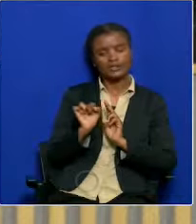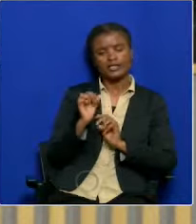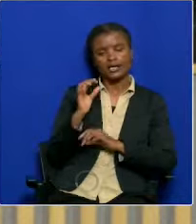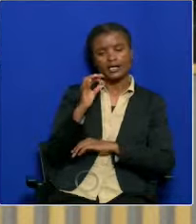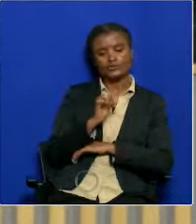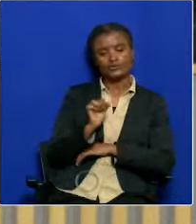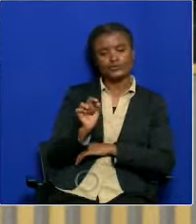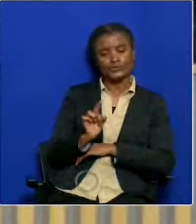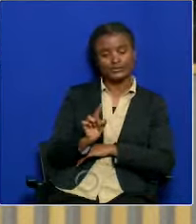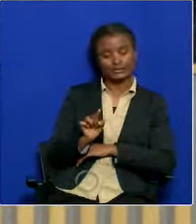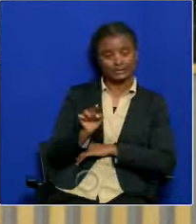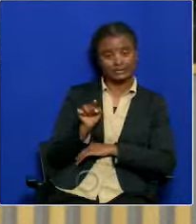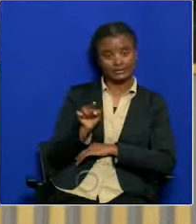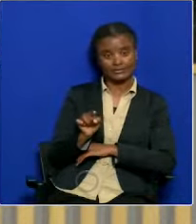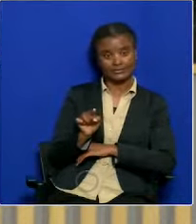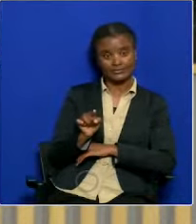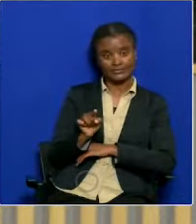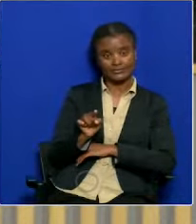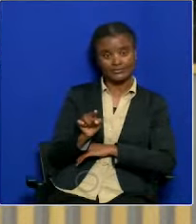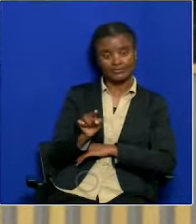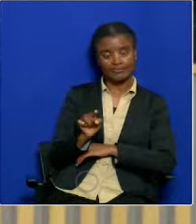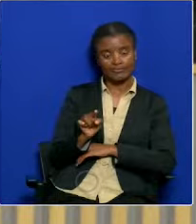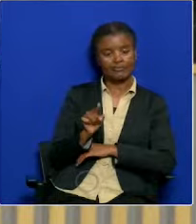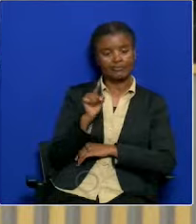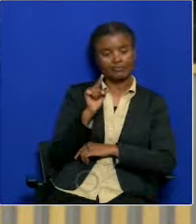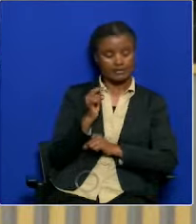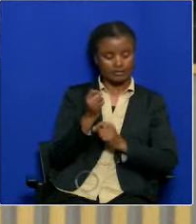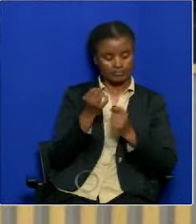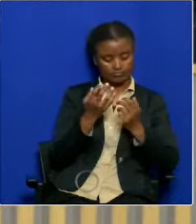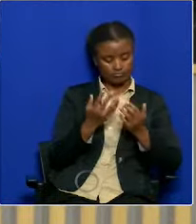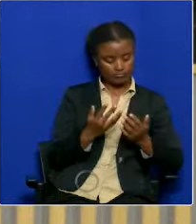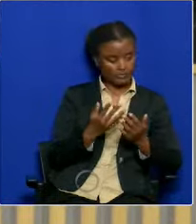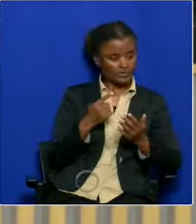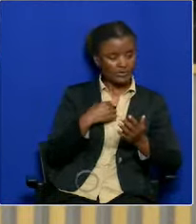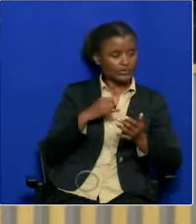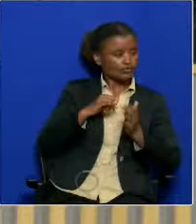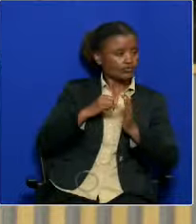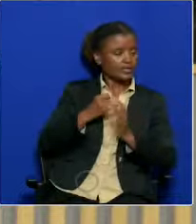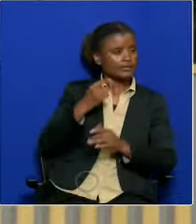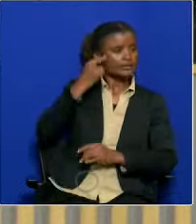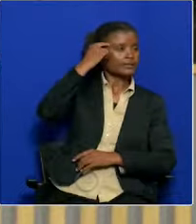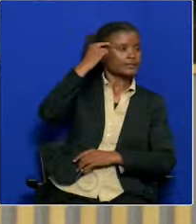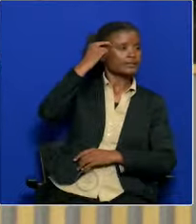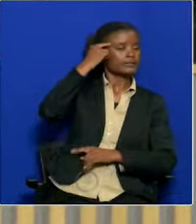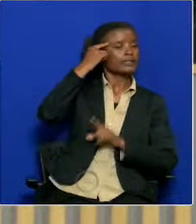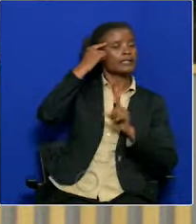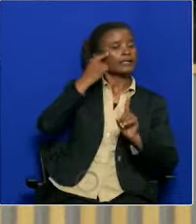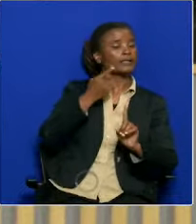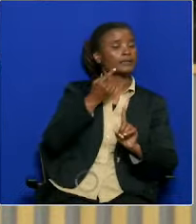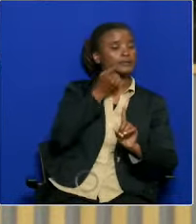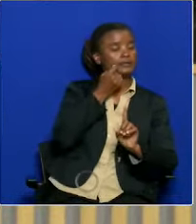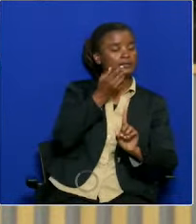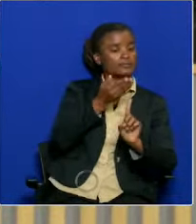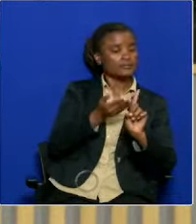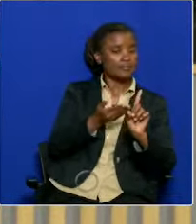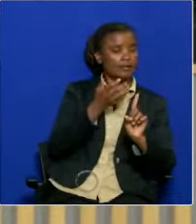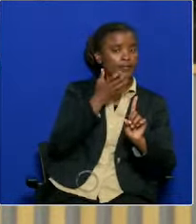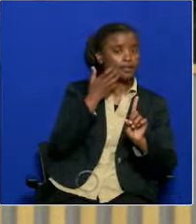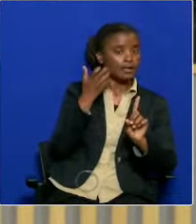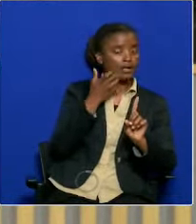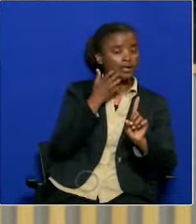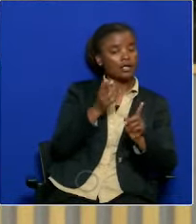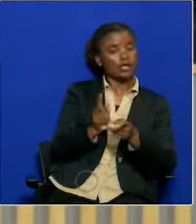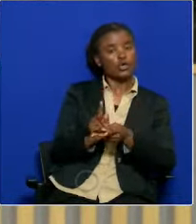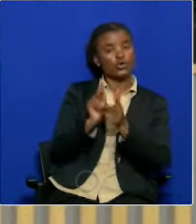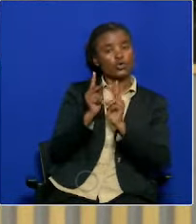have done a thumb suck when you asked Mr. Matlala to lend you the 70,000 rand. The loan would have